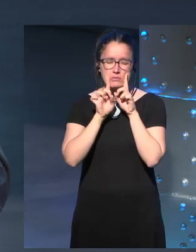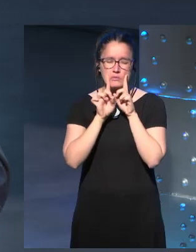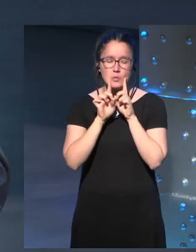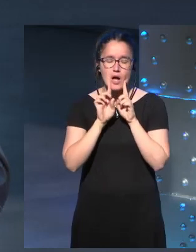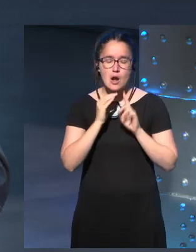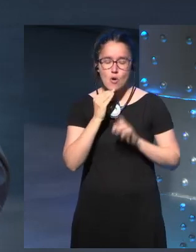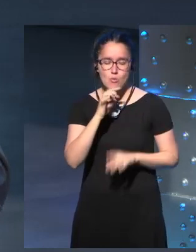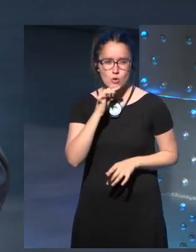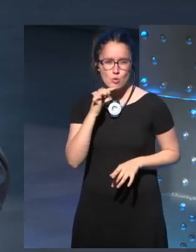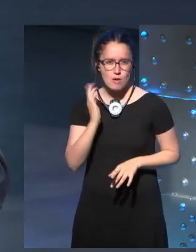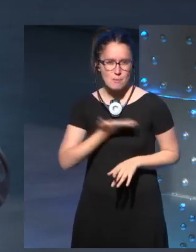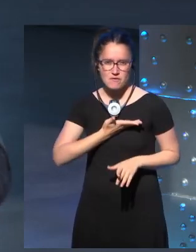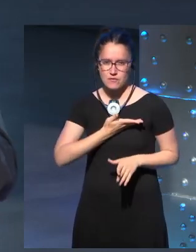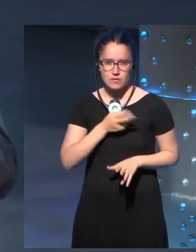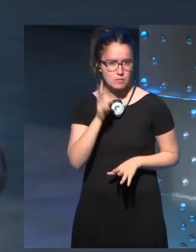And